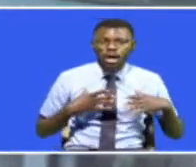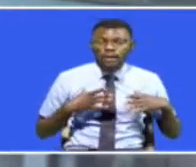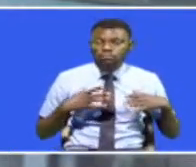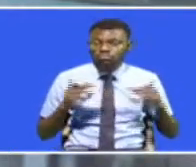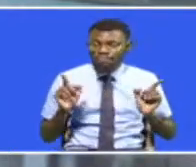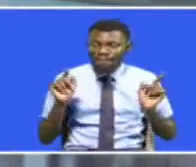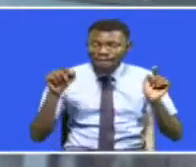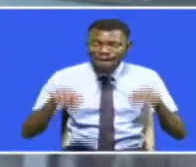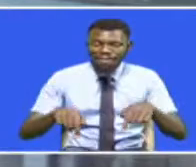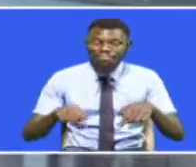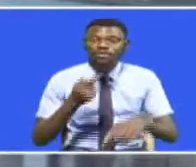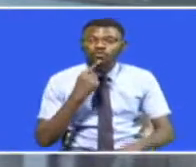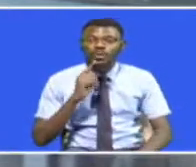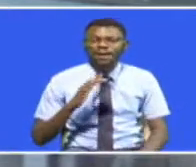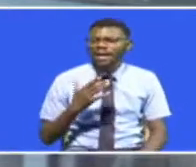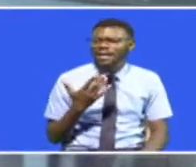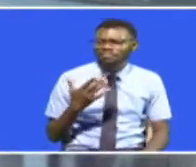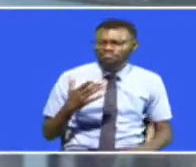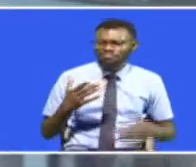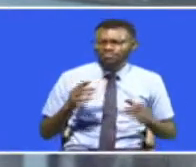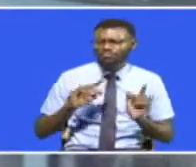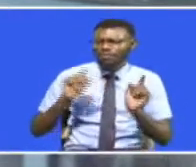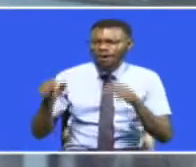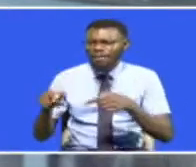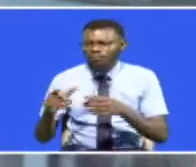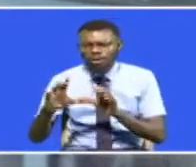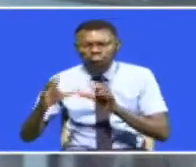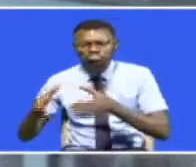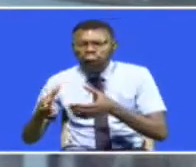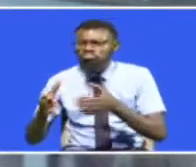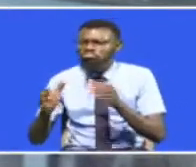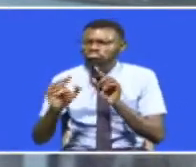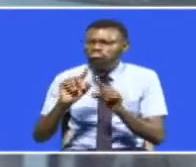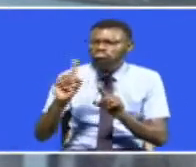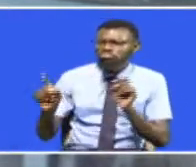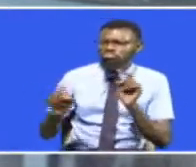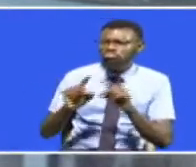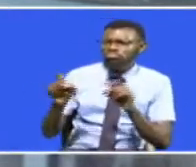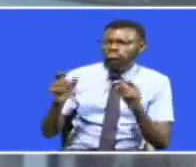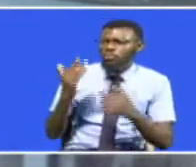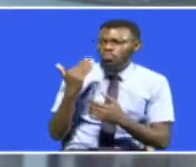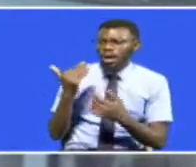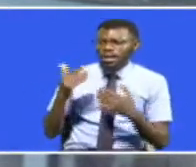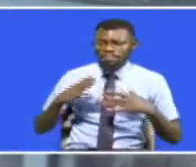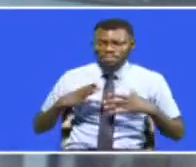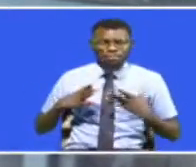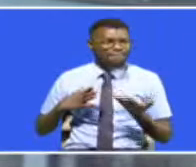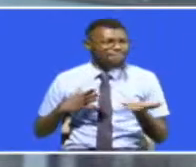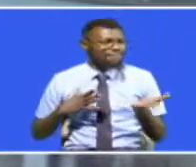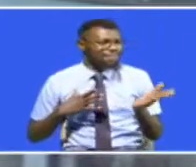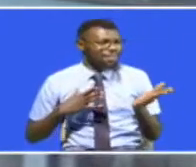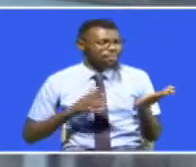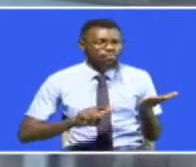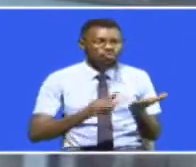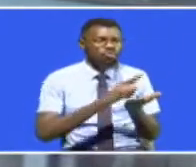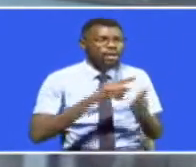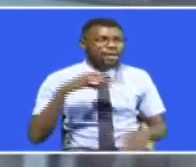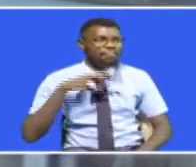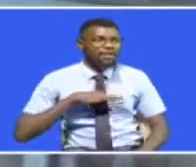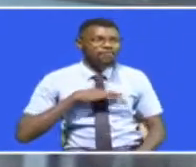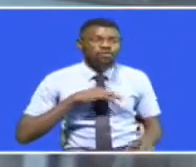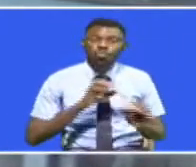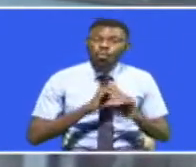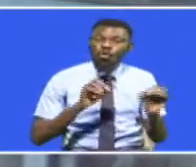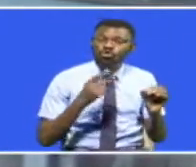County visited the company and toured the project and questioned why the local community never benefited from the